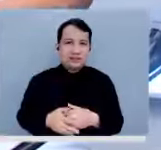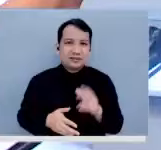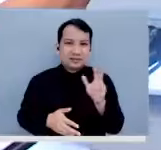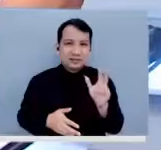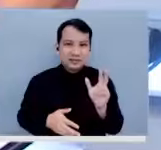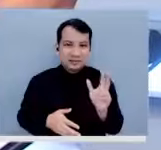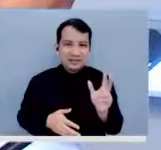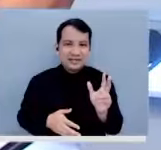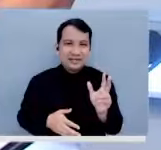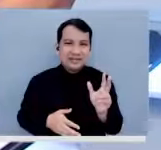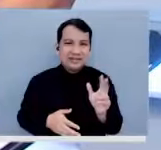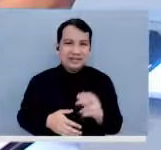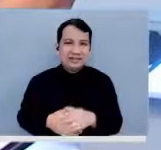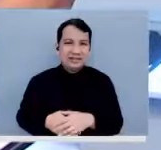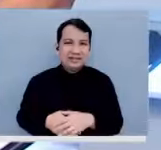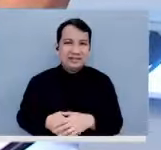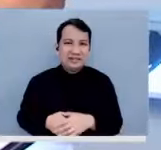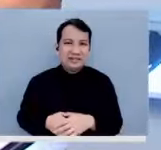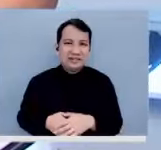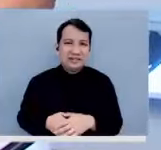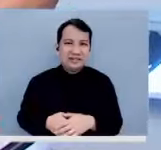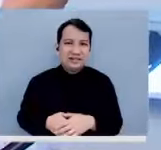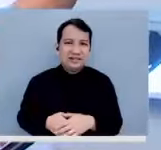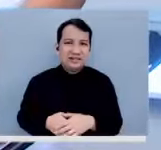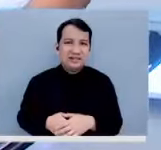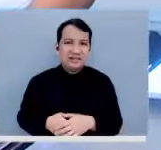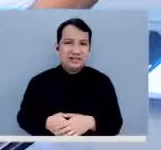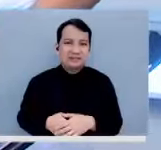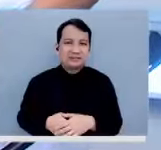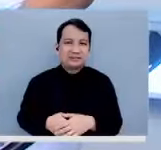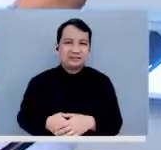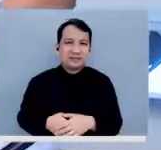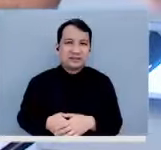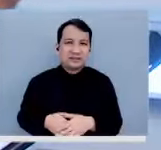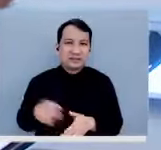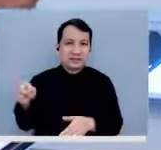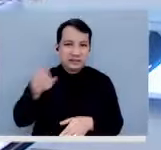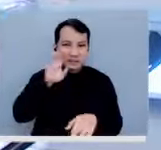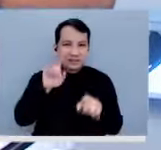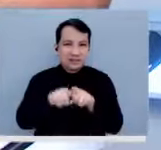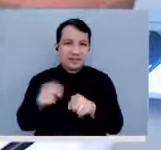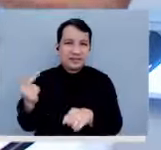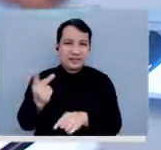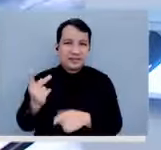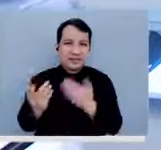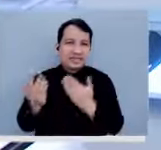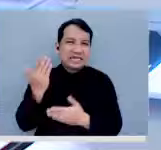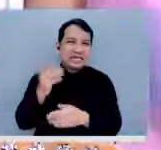mag-weather. Secret. No, we're siblings, by the way. Good morning, Kapatid. Yeah, good morning, Kapatid. Literal, ano?